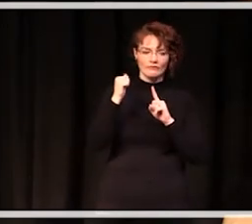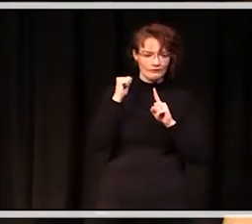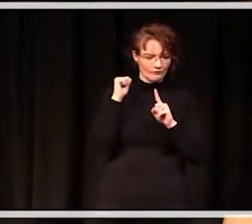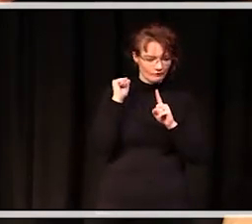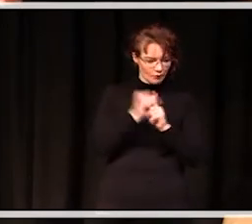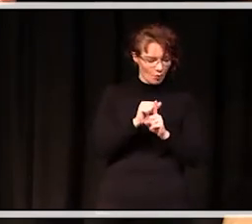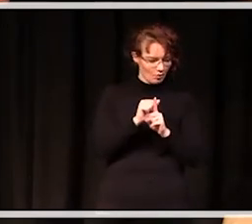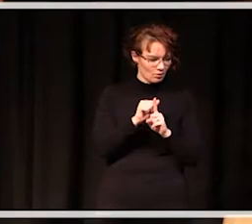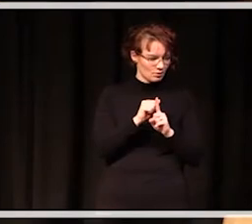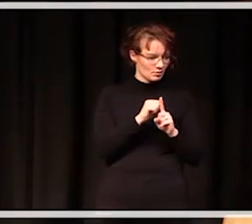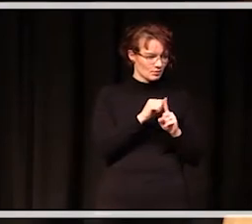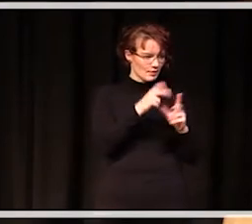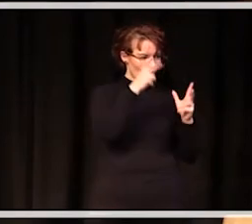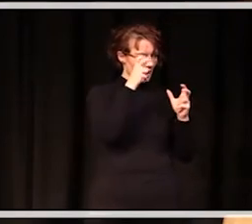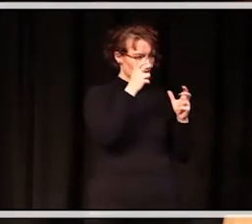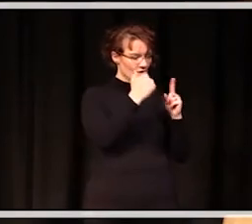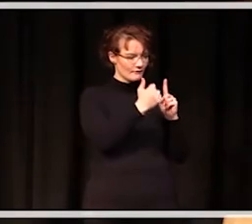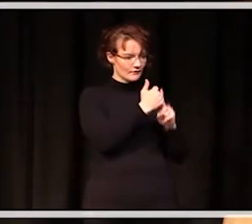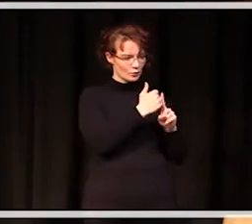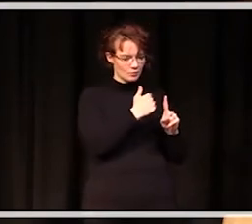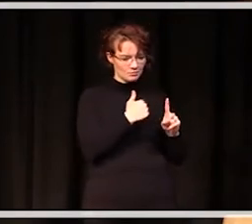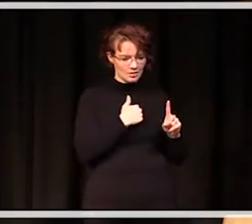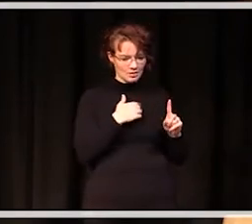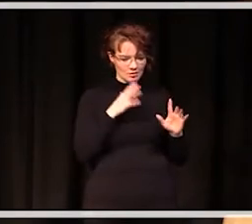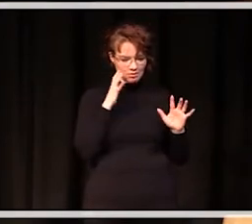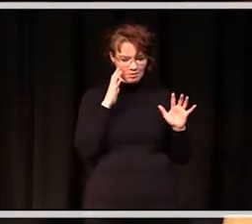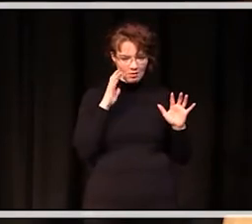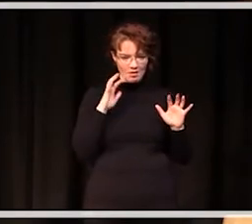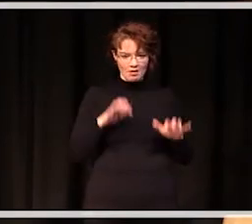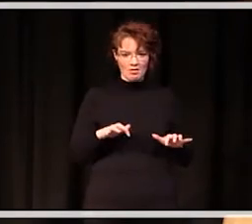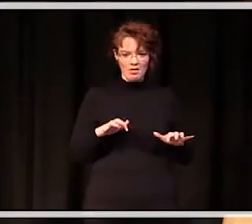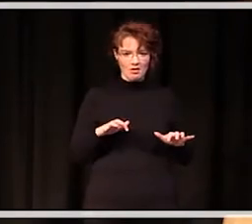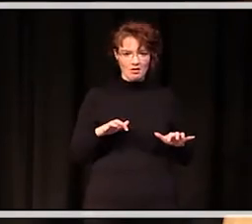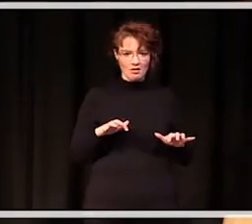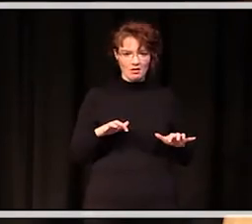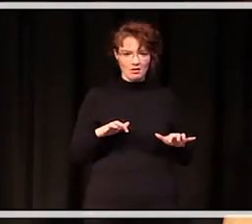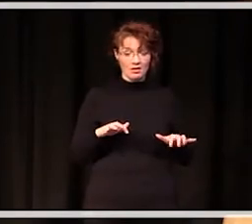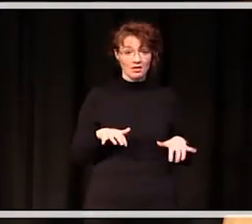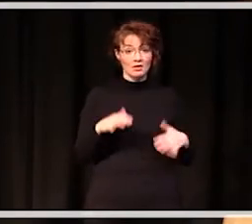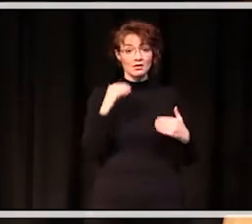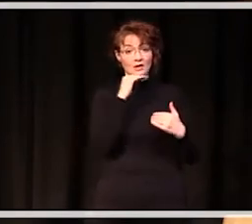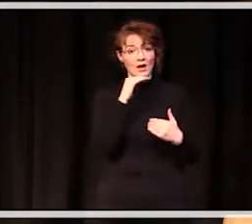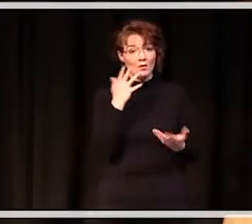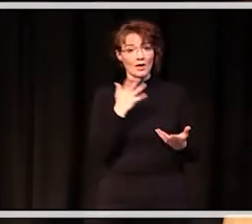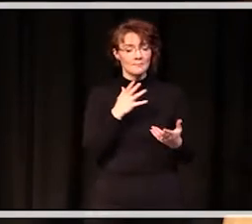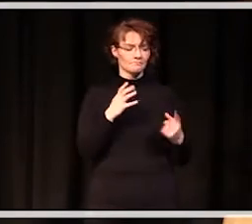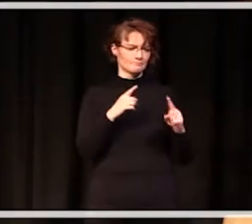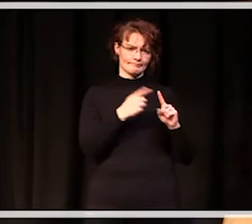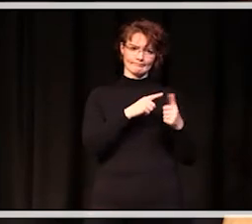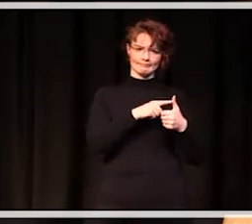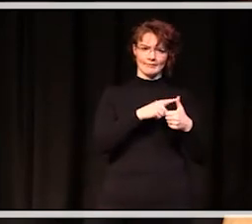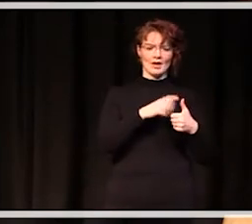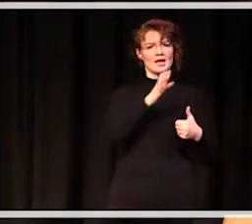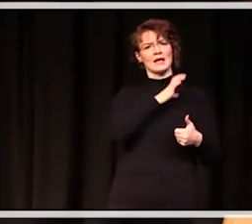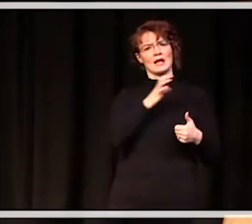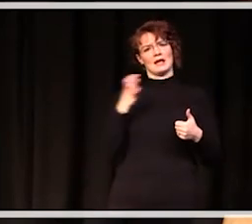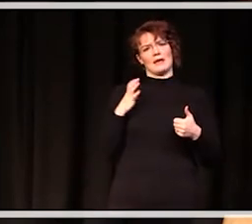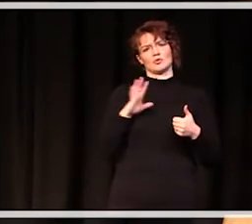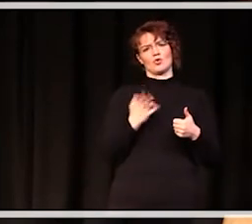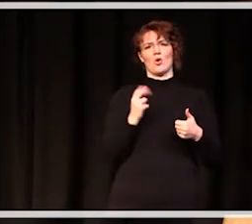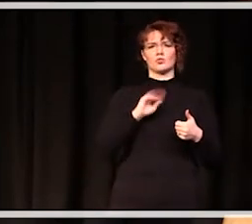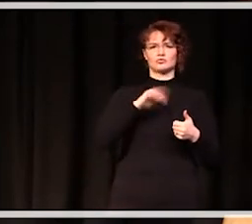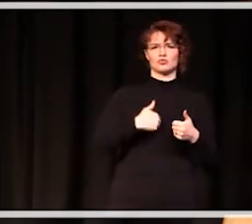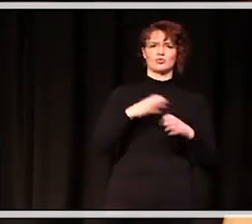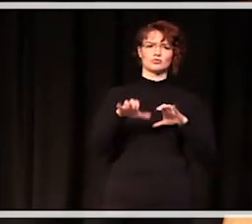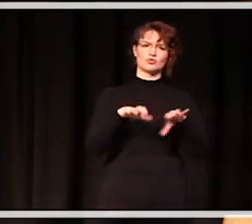they've been duped, and people are being duped. What's the lie? You're the captain of your soul. You call the shots. You do as you